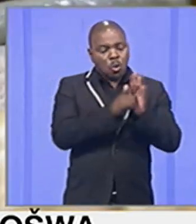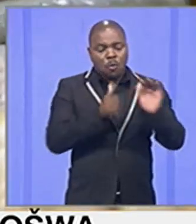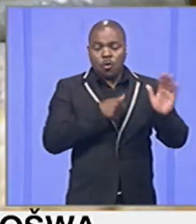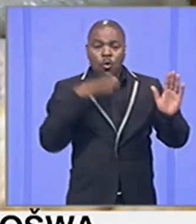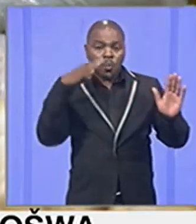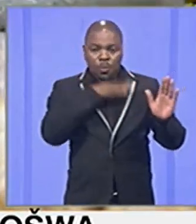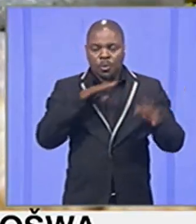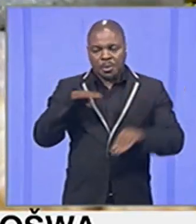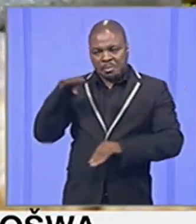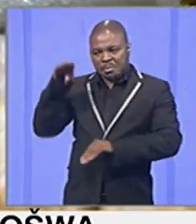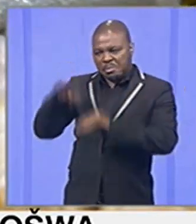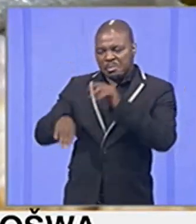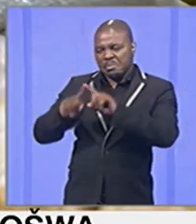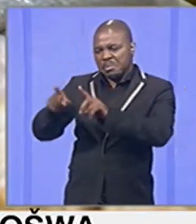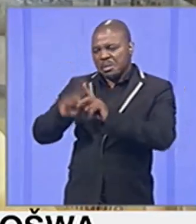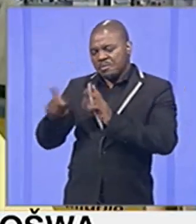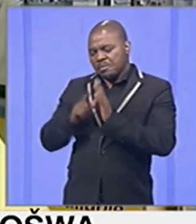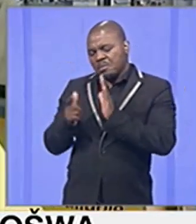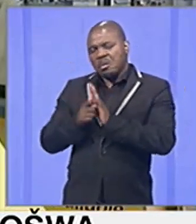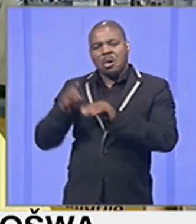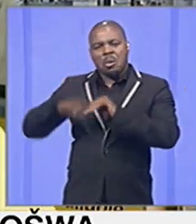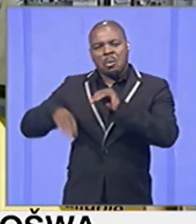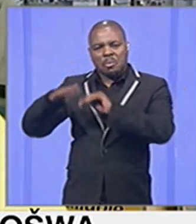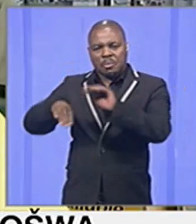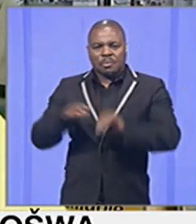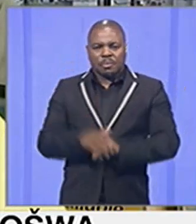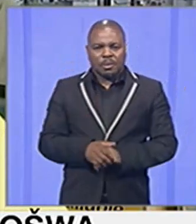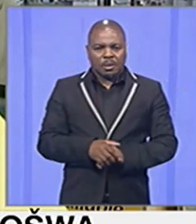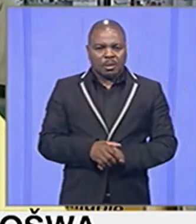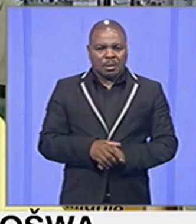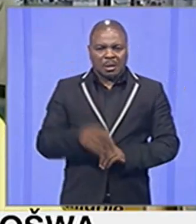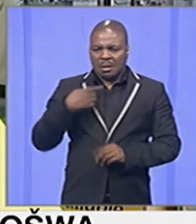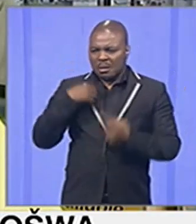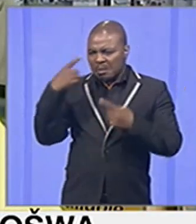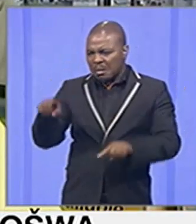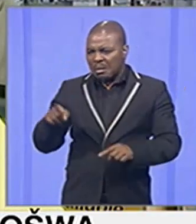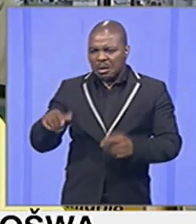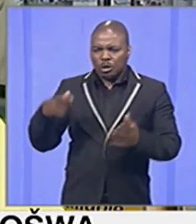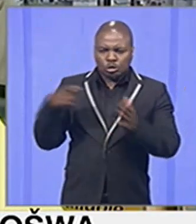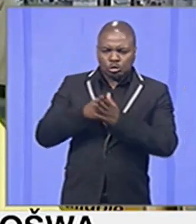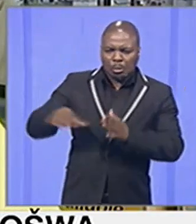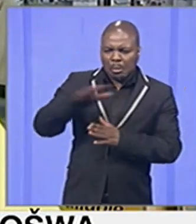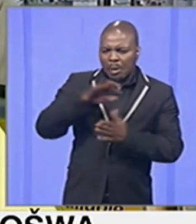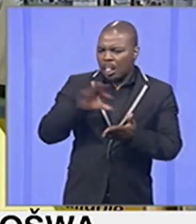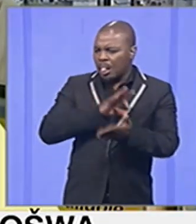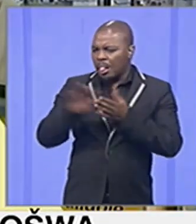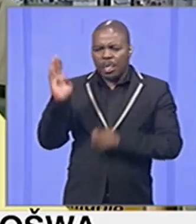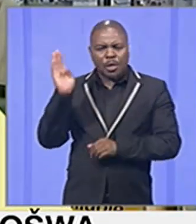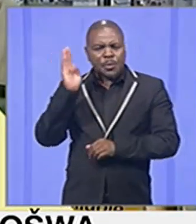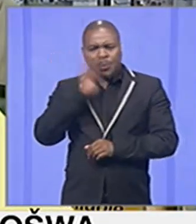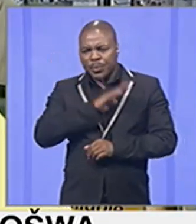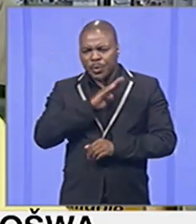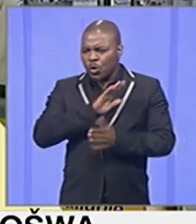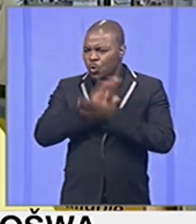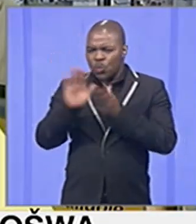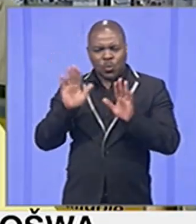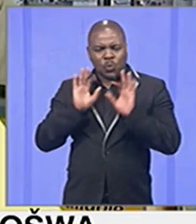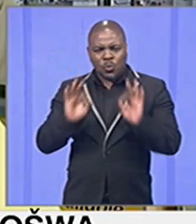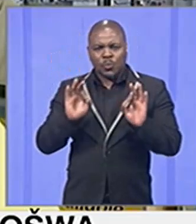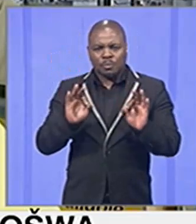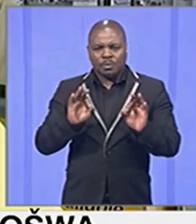ba fuwe kotlo tse fapaneng. Re fitlhetse le ra gona bo pepper shop a mo maemong a khatlisang, so re na